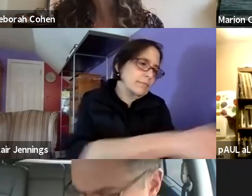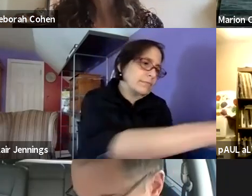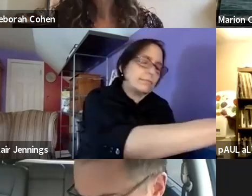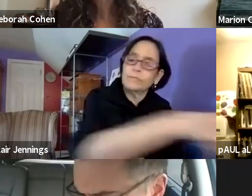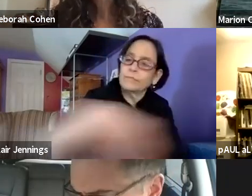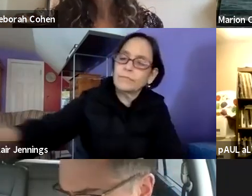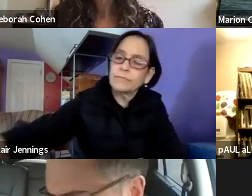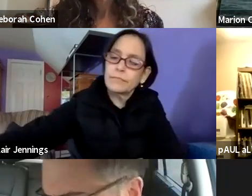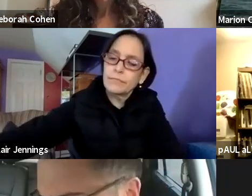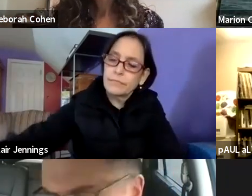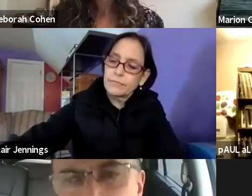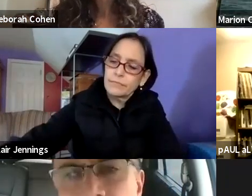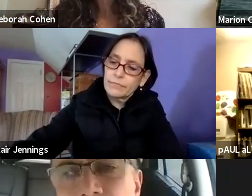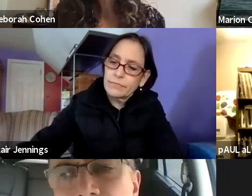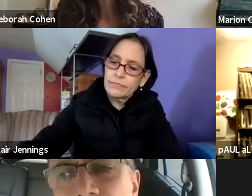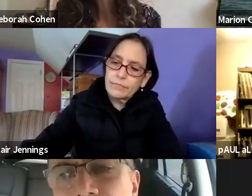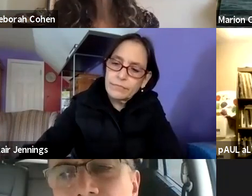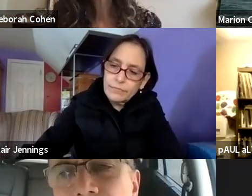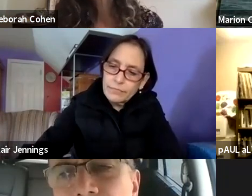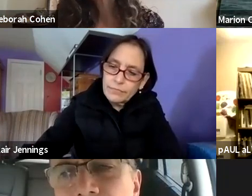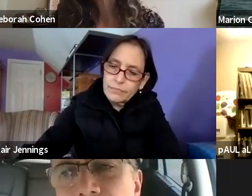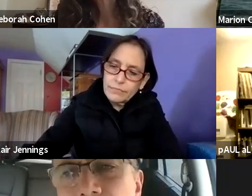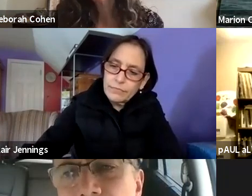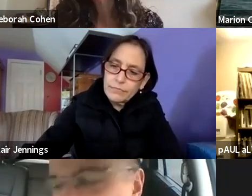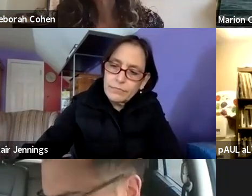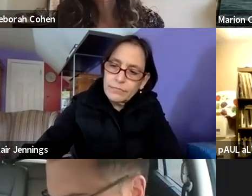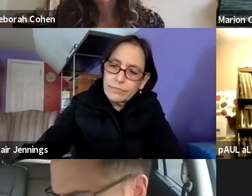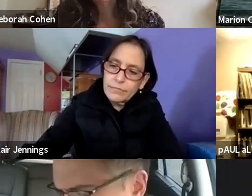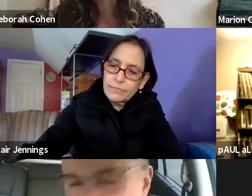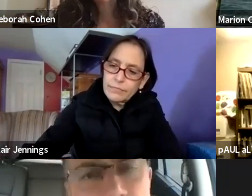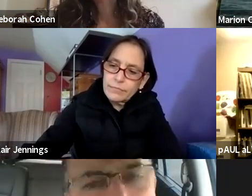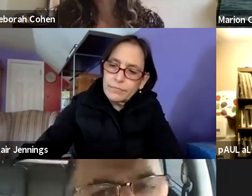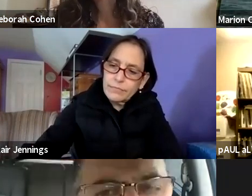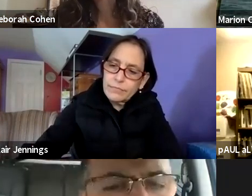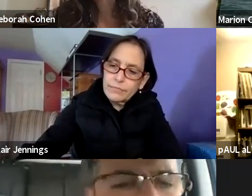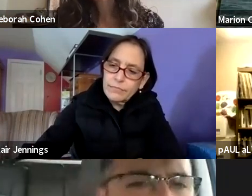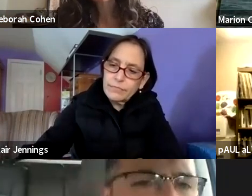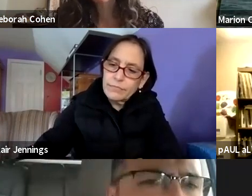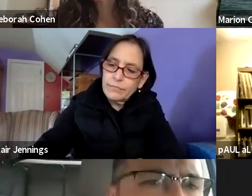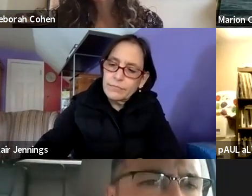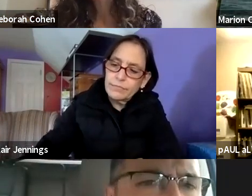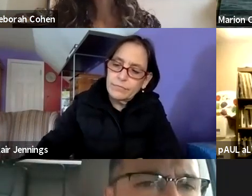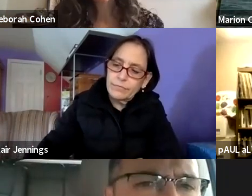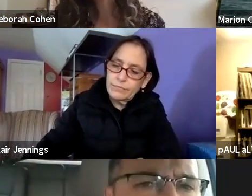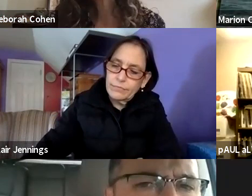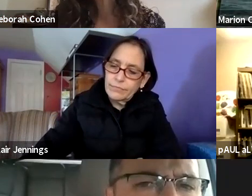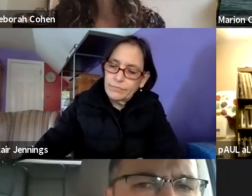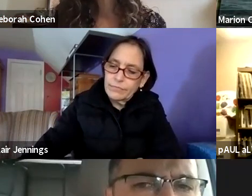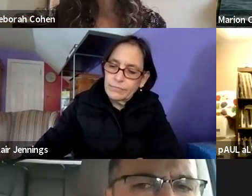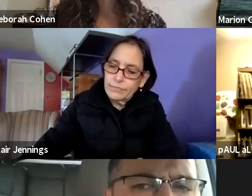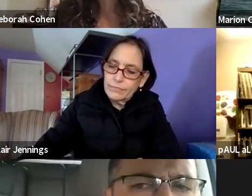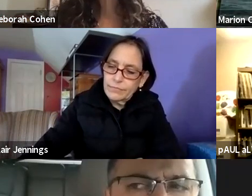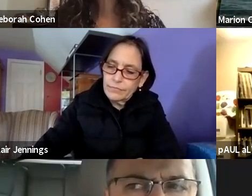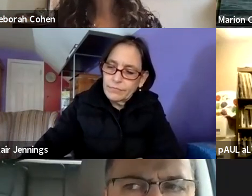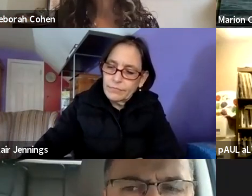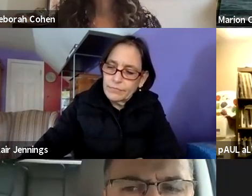to handle it. And so this is something that we're just going to look at together for a moment. So this I've been getting,